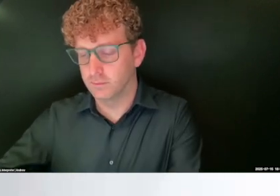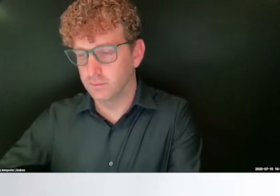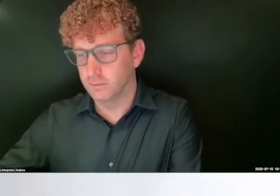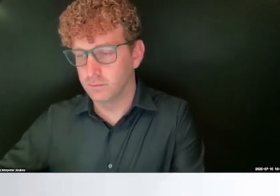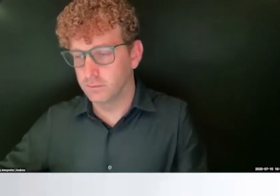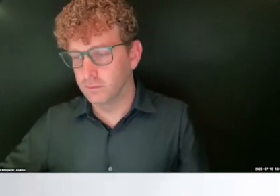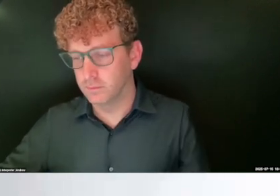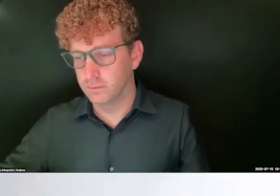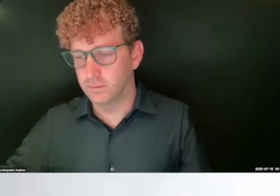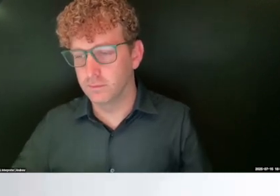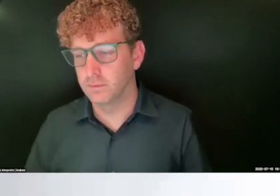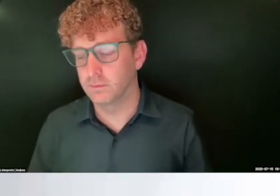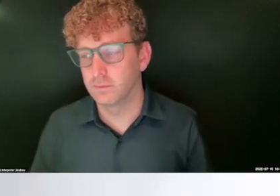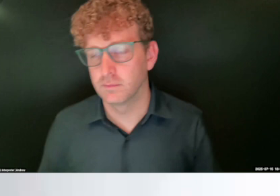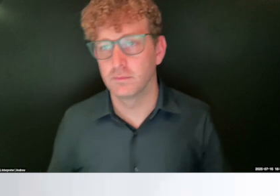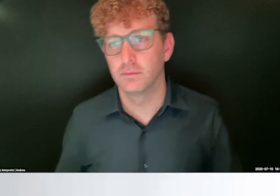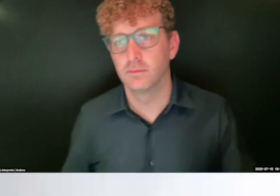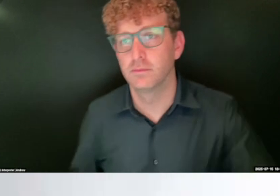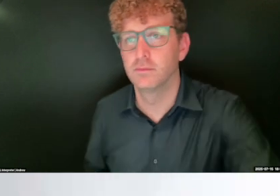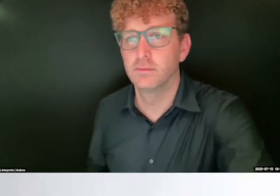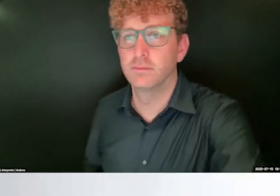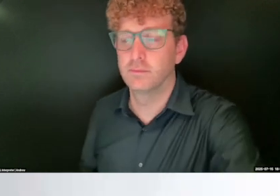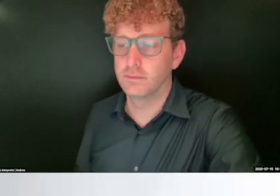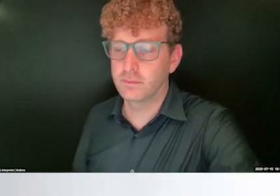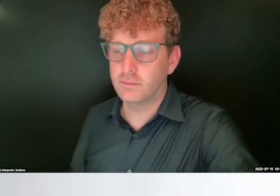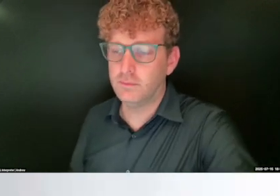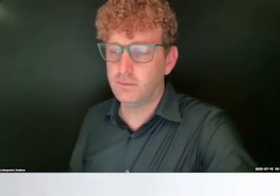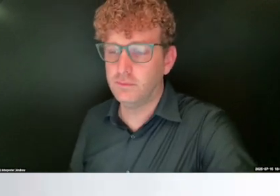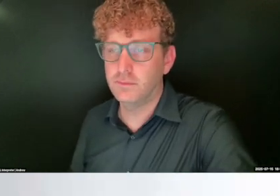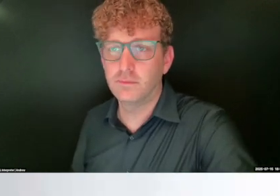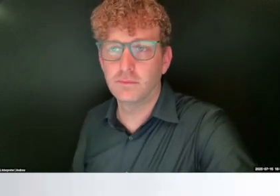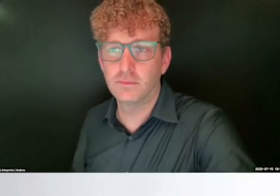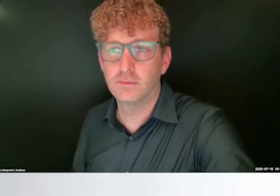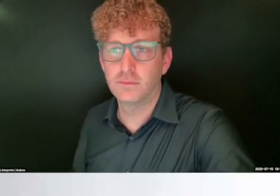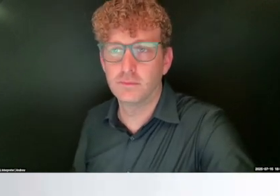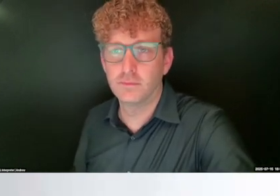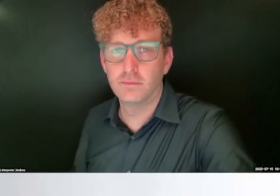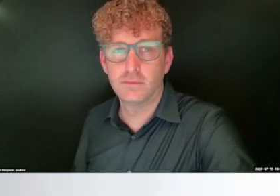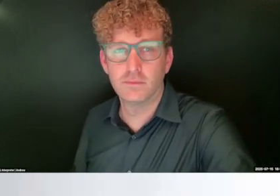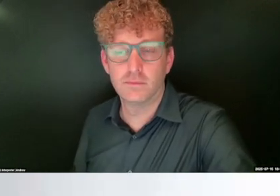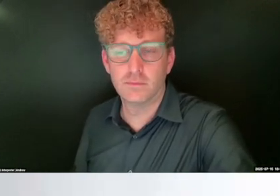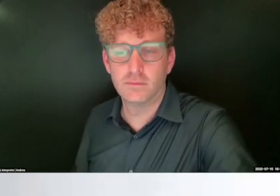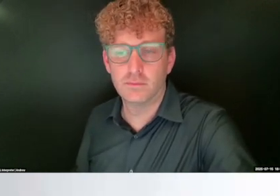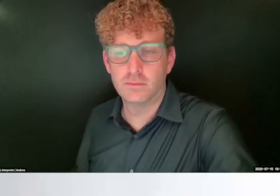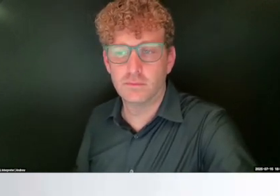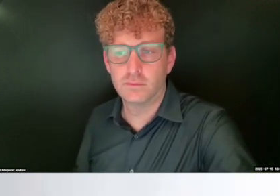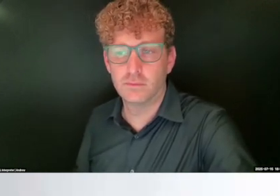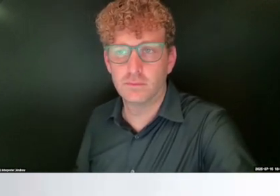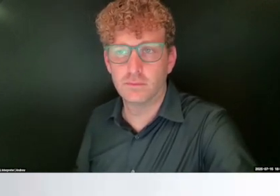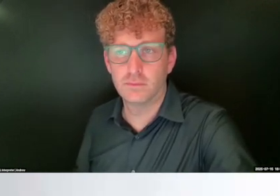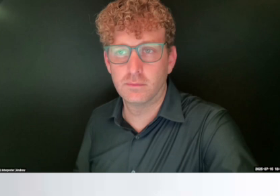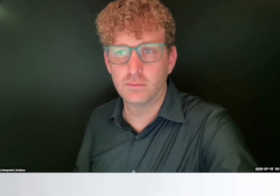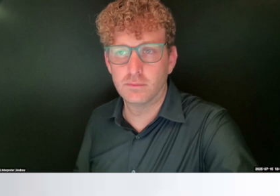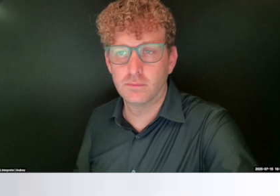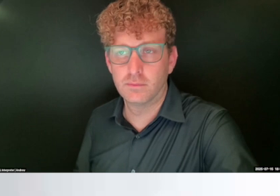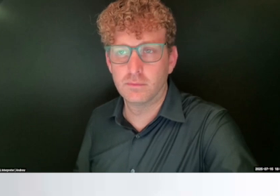recaps, upcoming opportunities, and CARB outreach efforts. If you wish to connect about this tour, you can